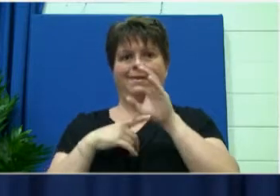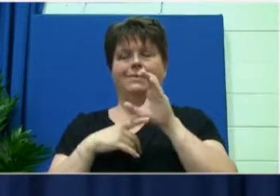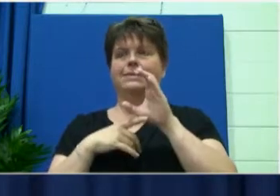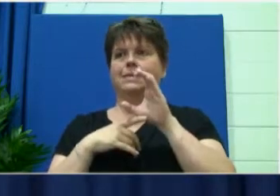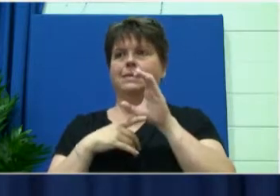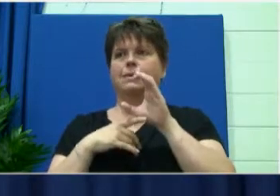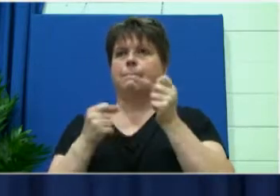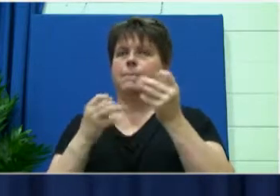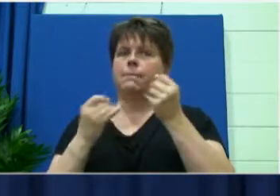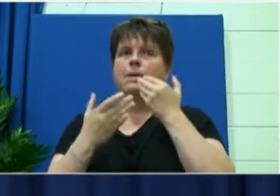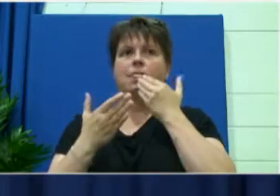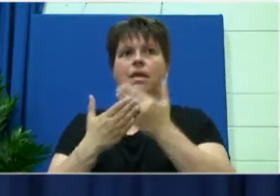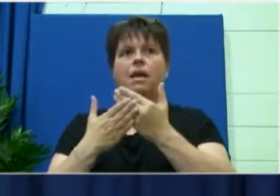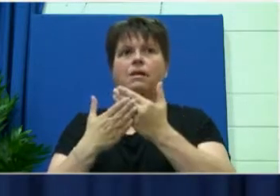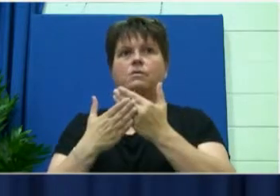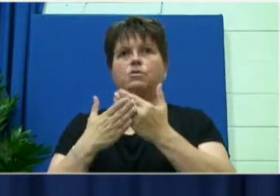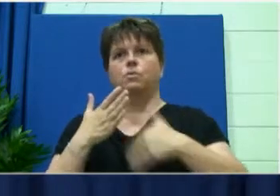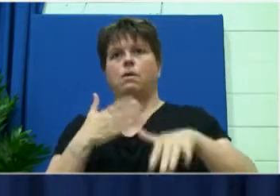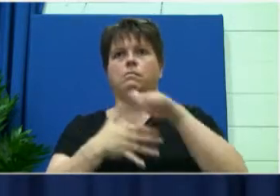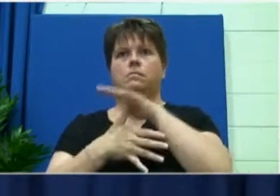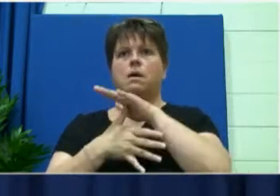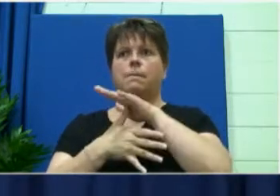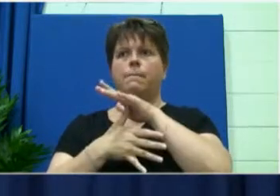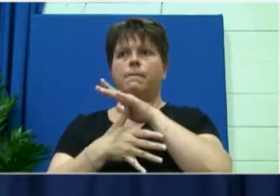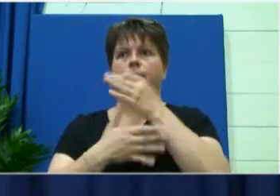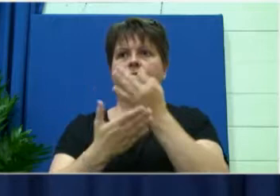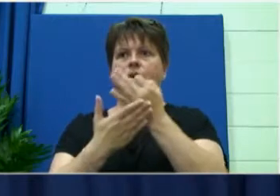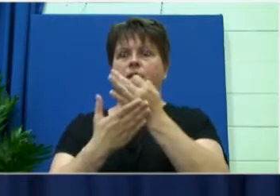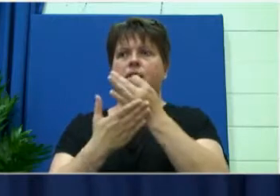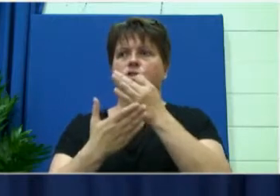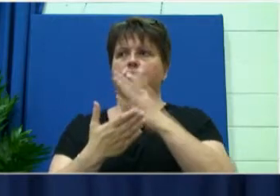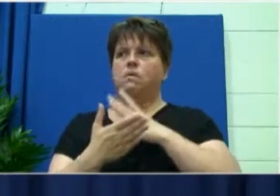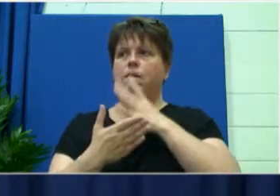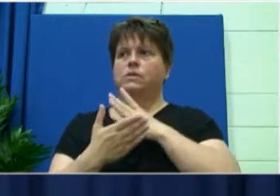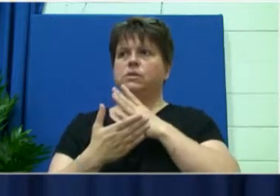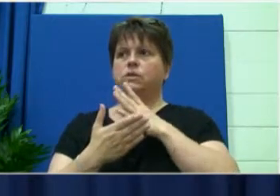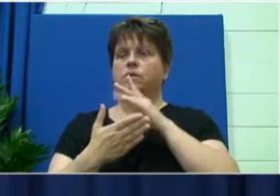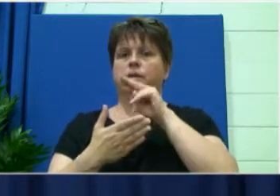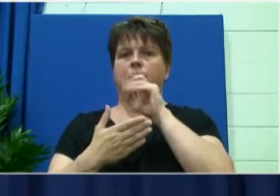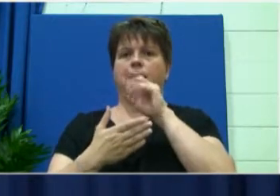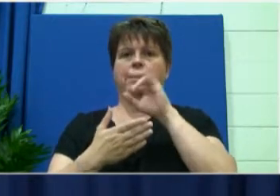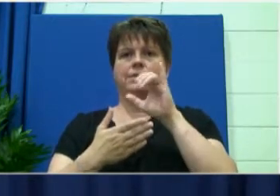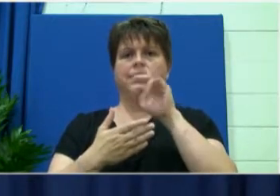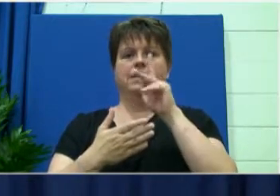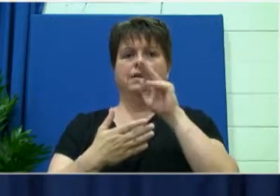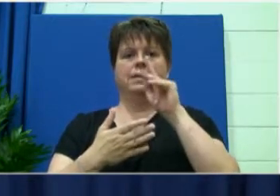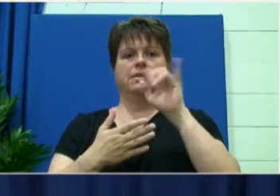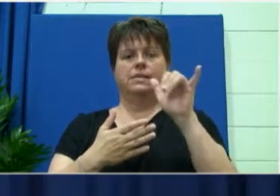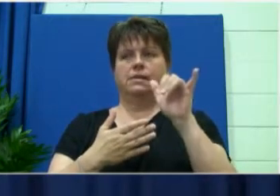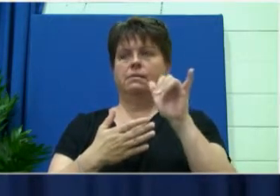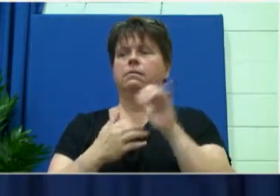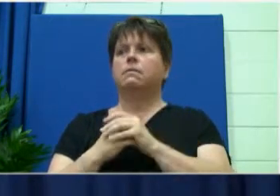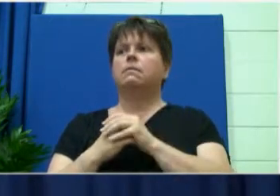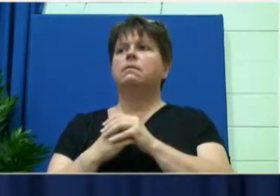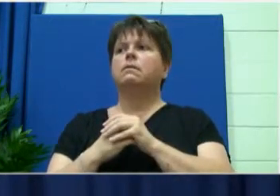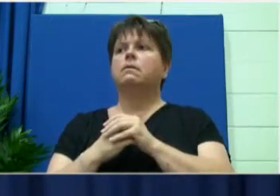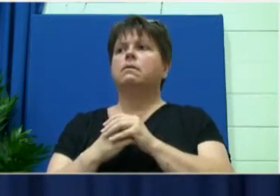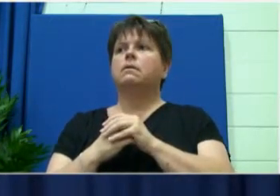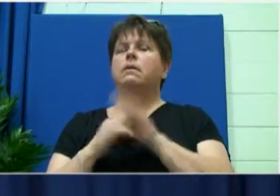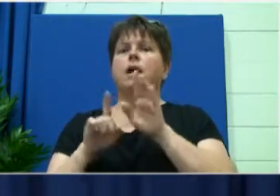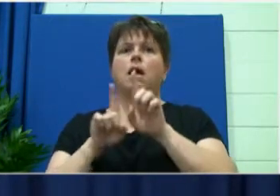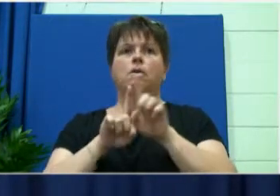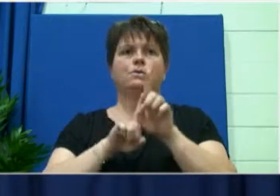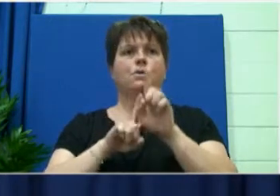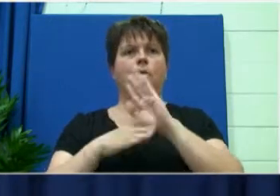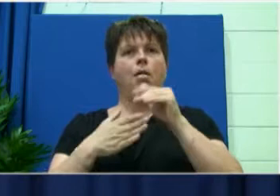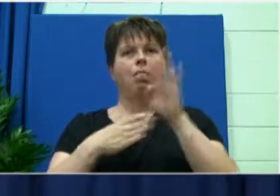institution. And many thanks to our Chief Financial Officer, Nancy Kinsey, as well as our Controller, Mary Dant, as well as all of the